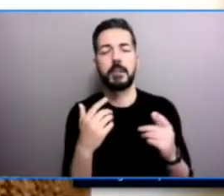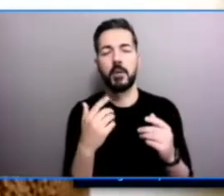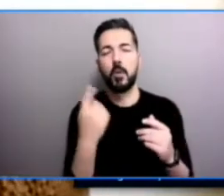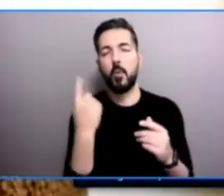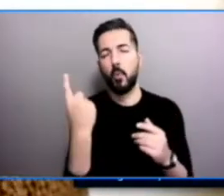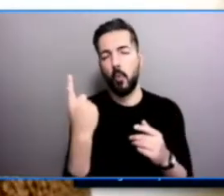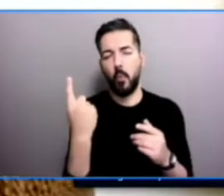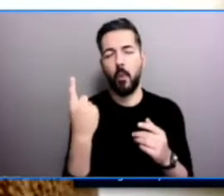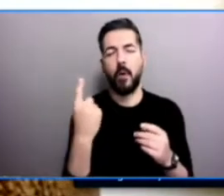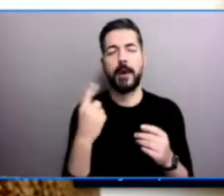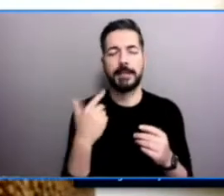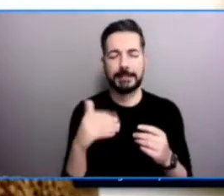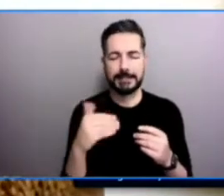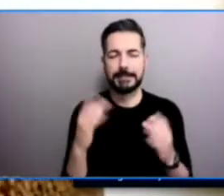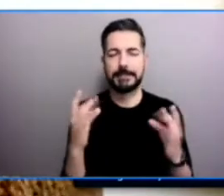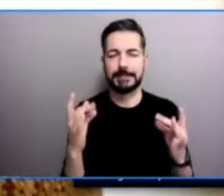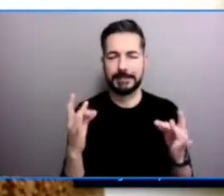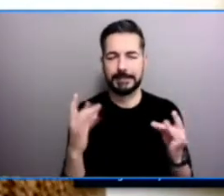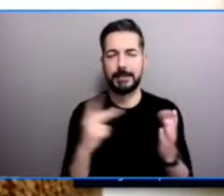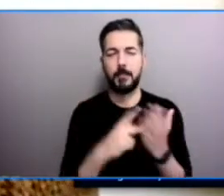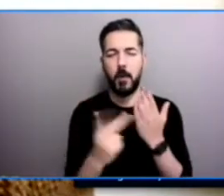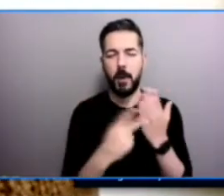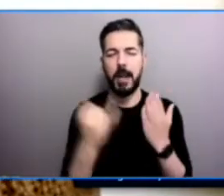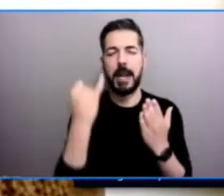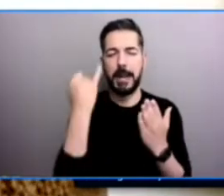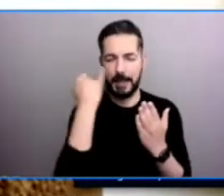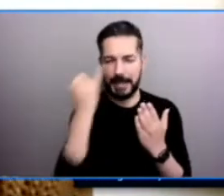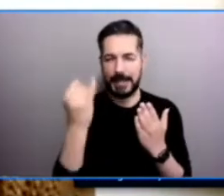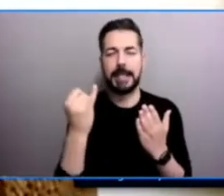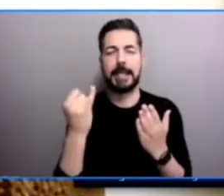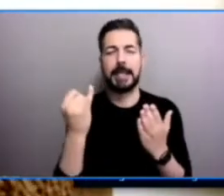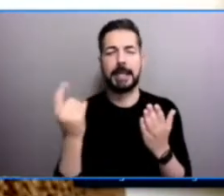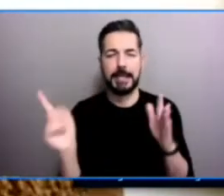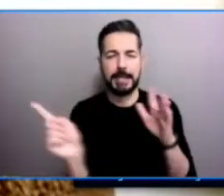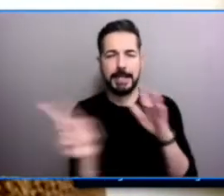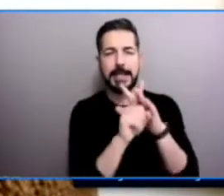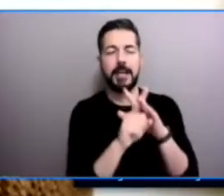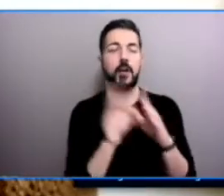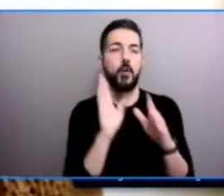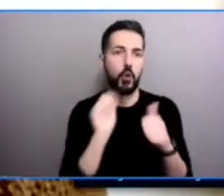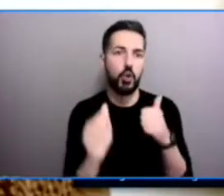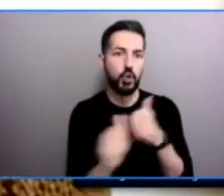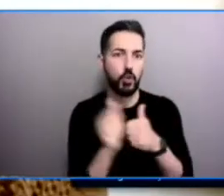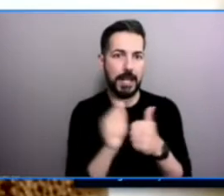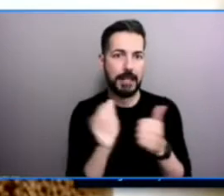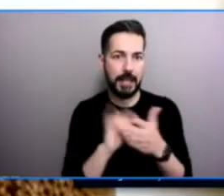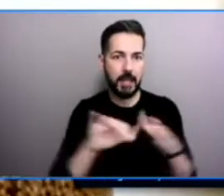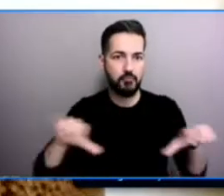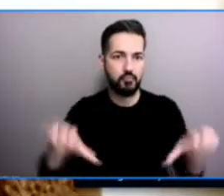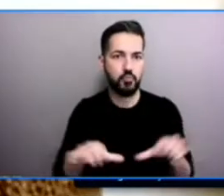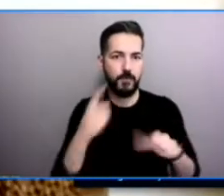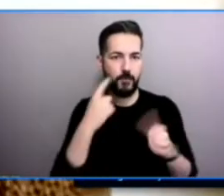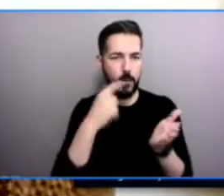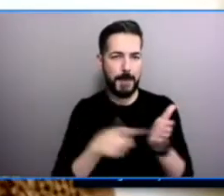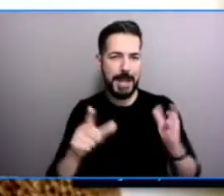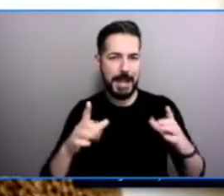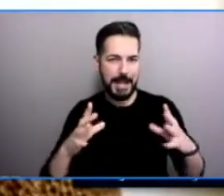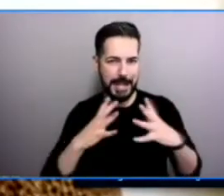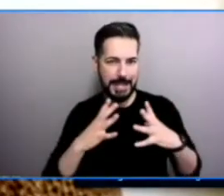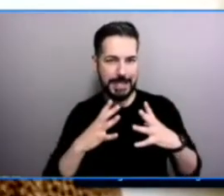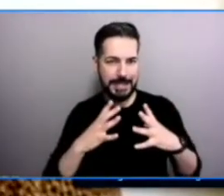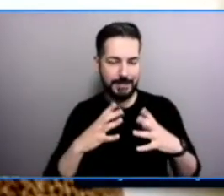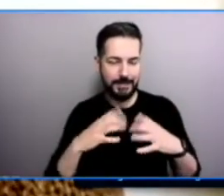environment to try to navigate this type of policy. We spent a lot of years being shut down. The women